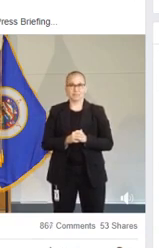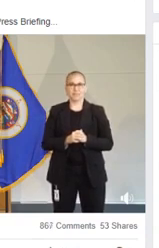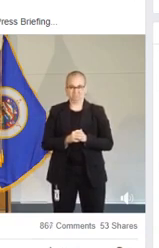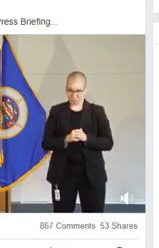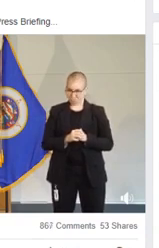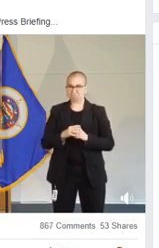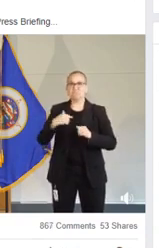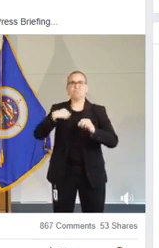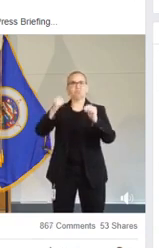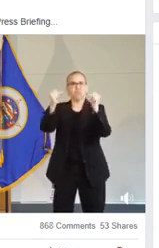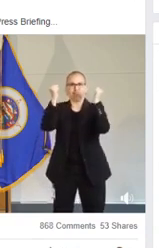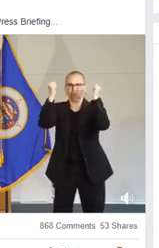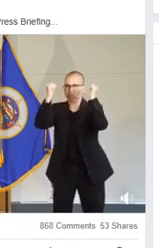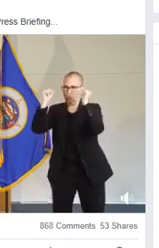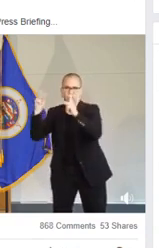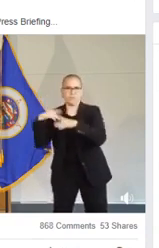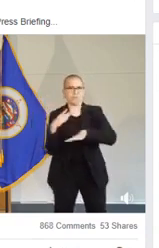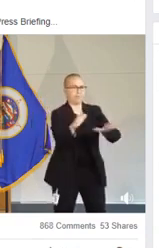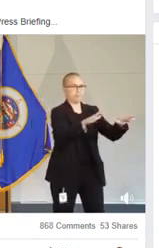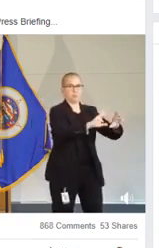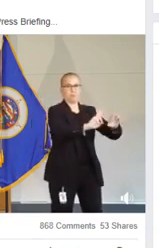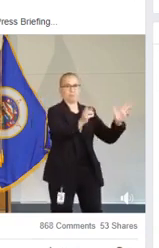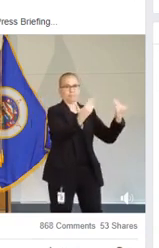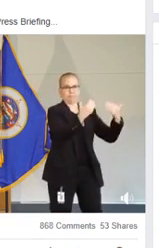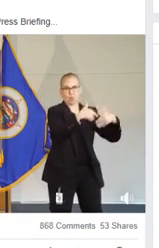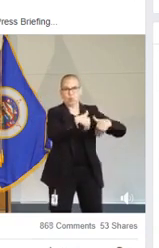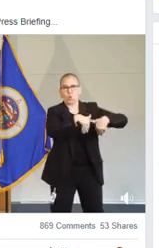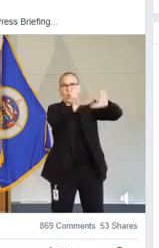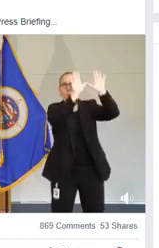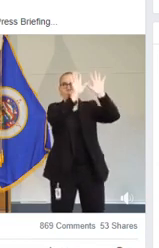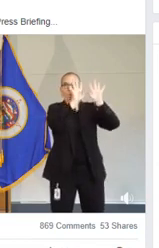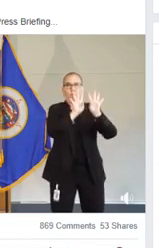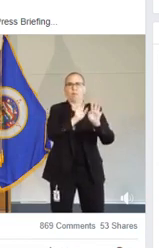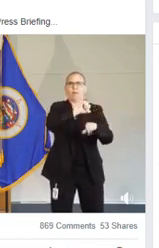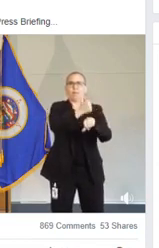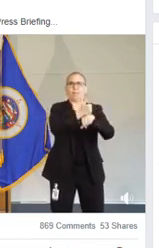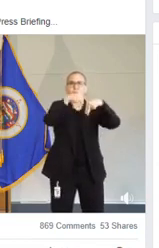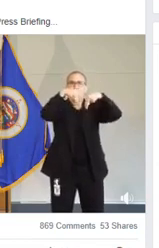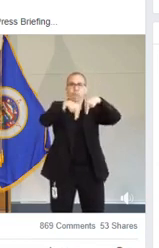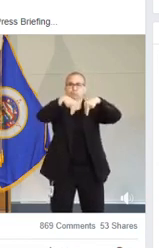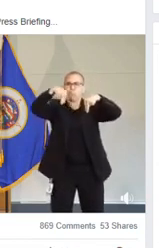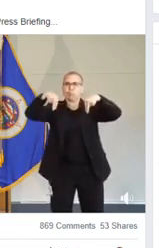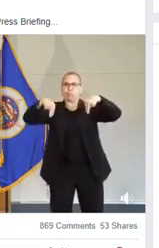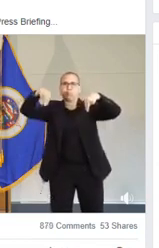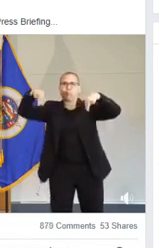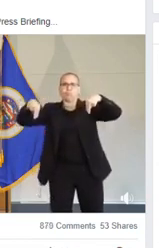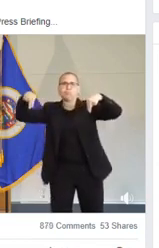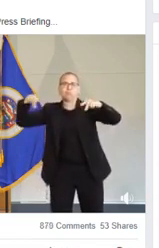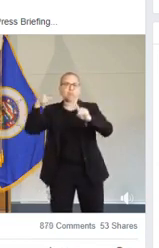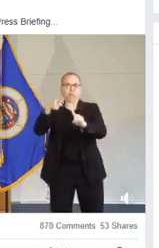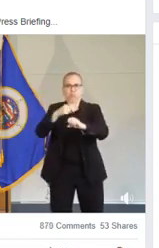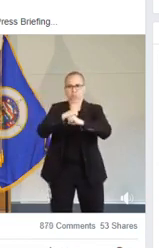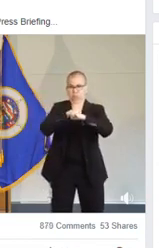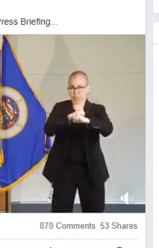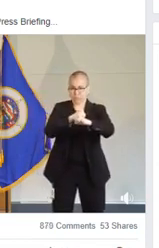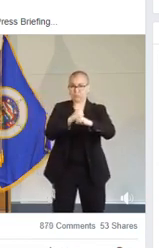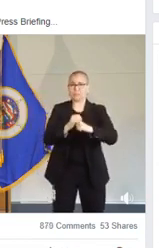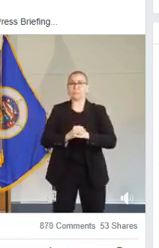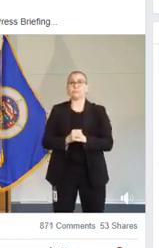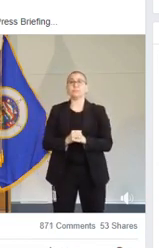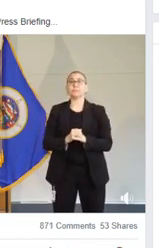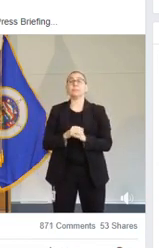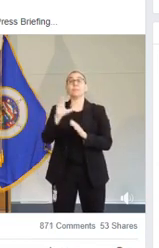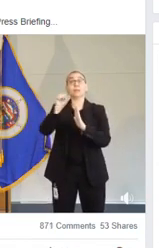the Minnesota National Guard. And he agreed, with one caveat, and that is the state patrol also